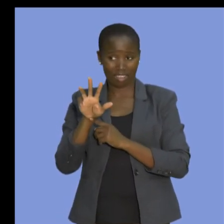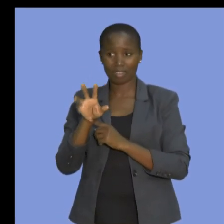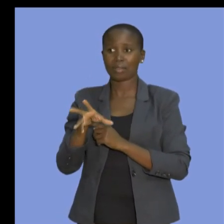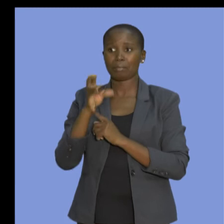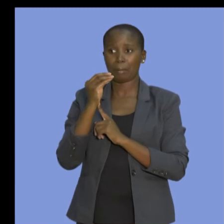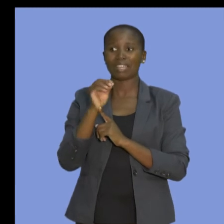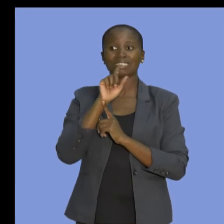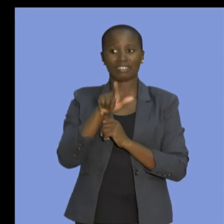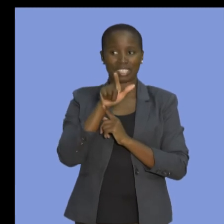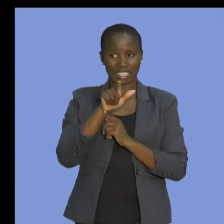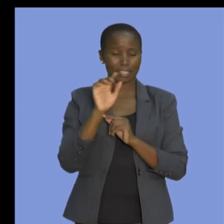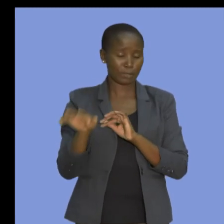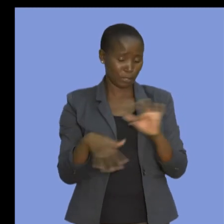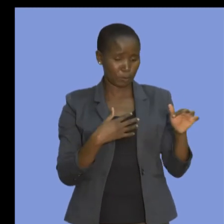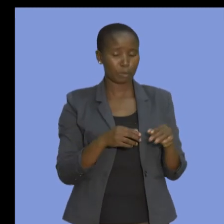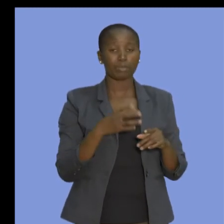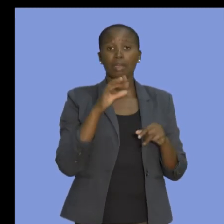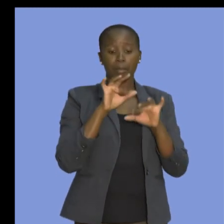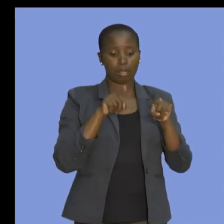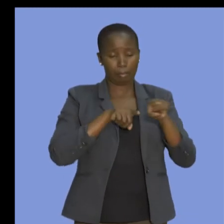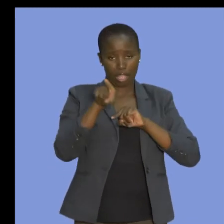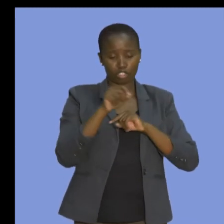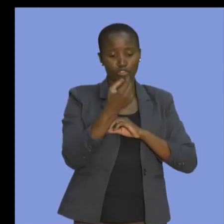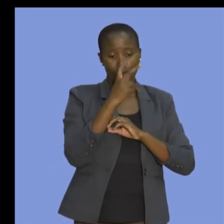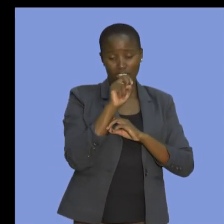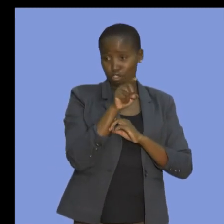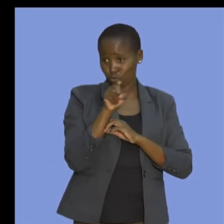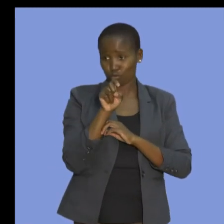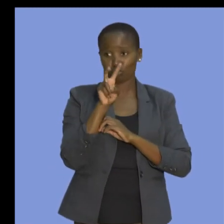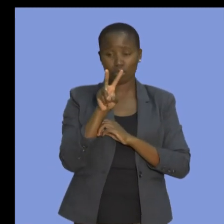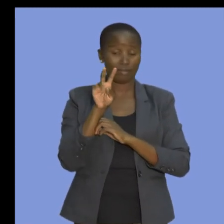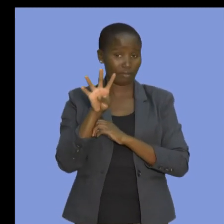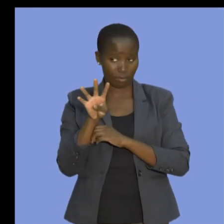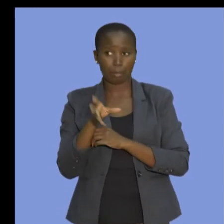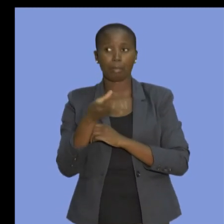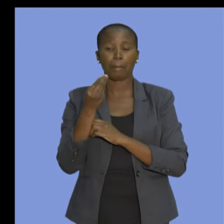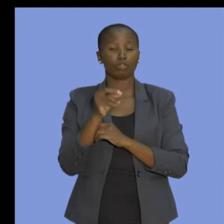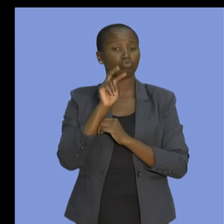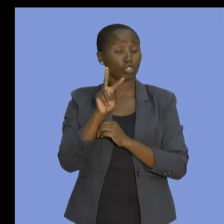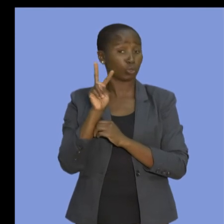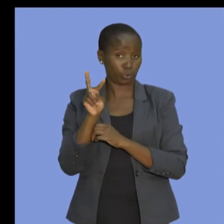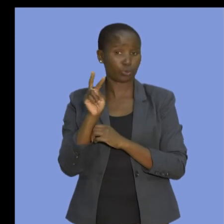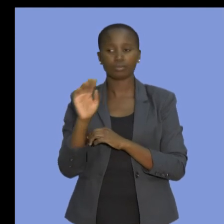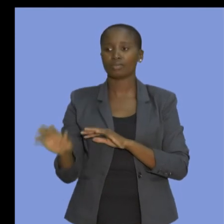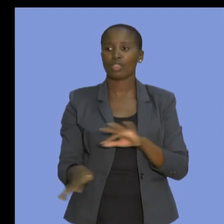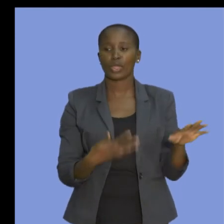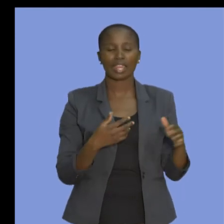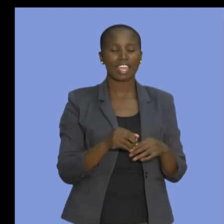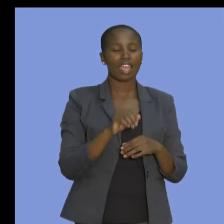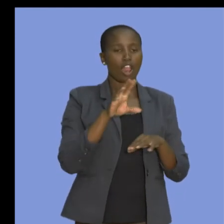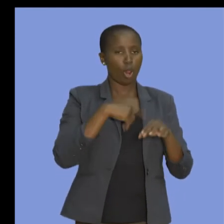And 20 to 24, we get 22. And lastly, 25 to 30, we